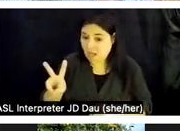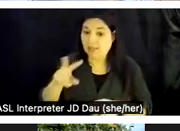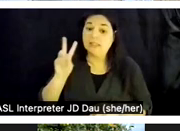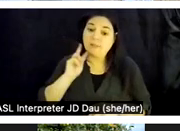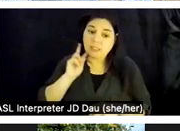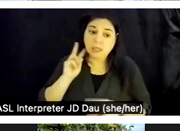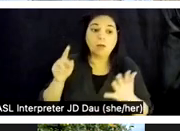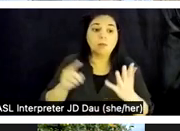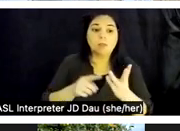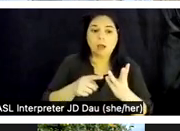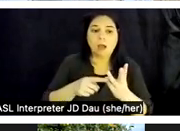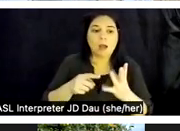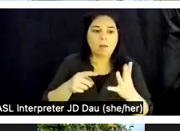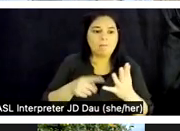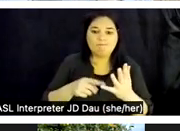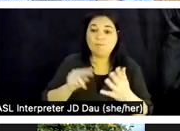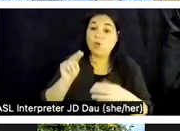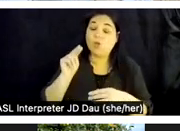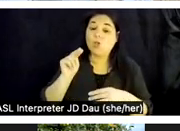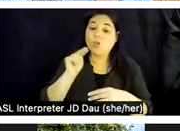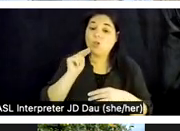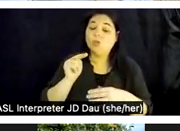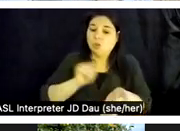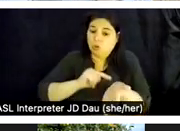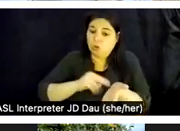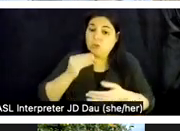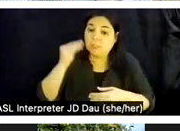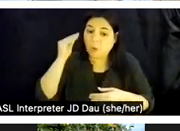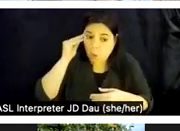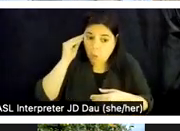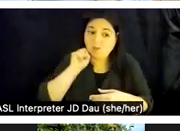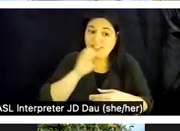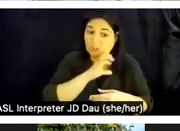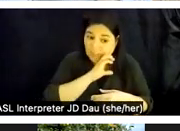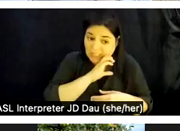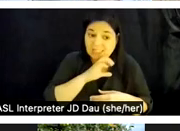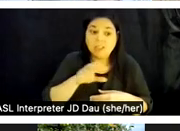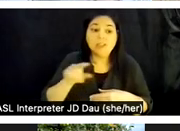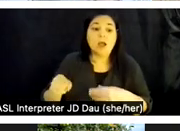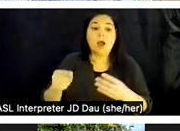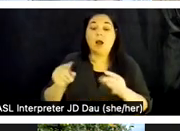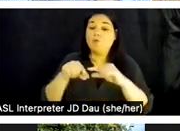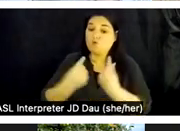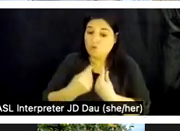are covered. Group homes are covered, as well as the sale of vacant land.